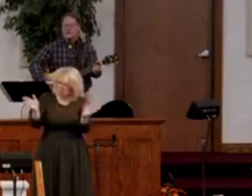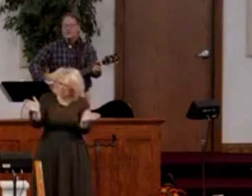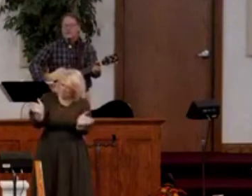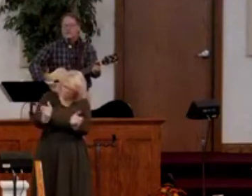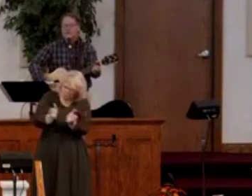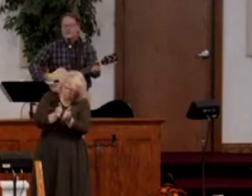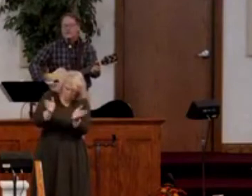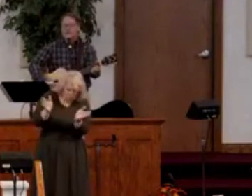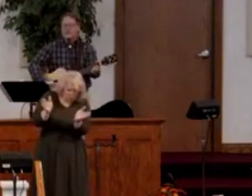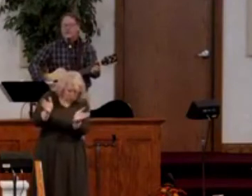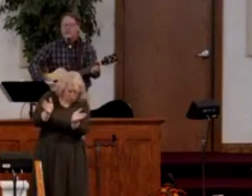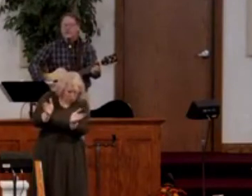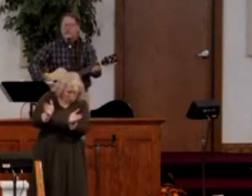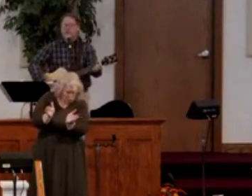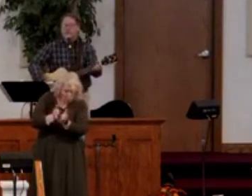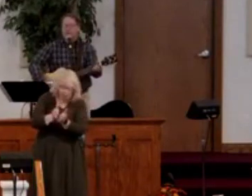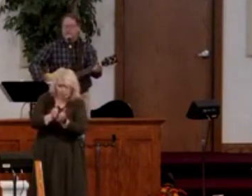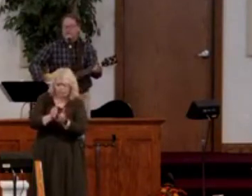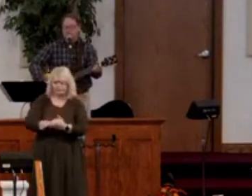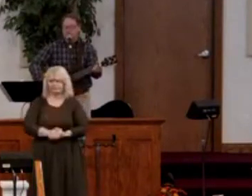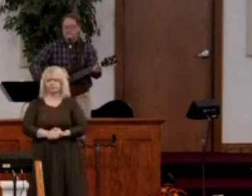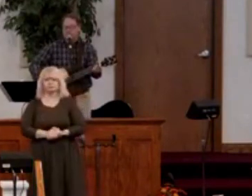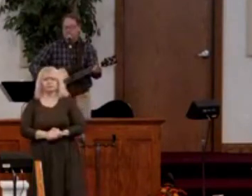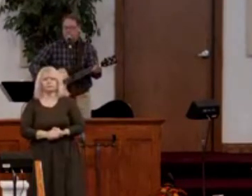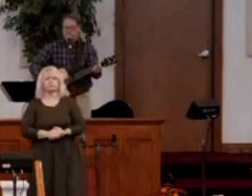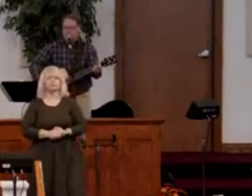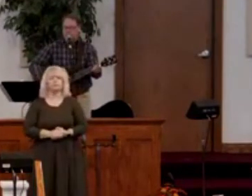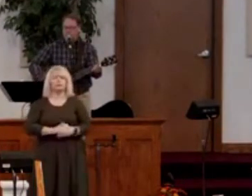offering far too small.